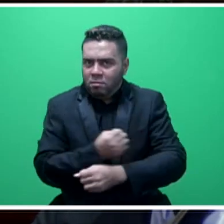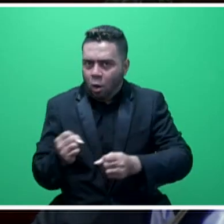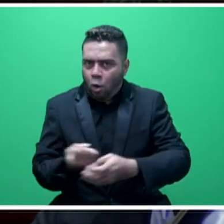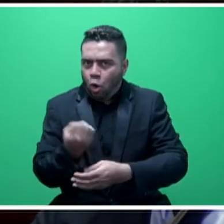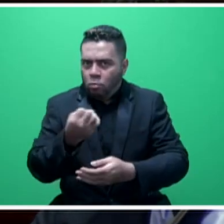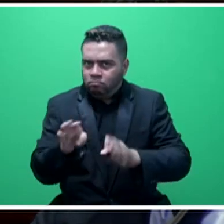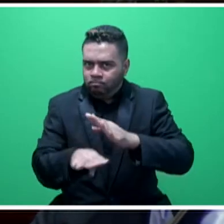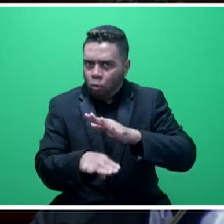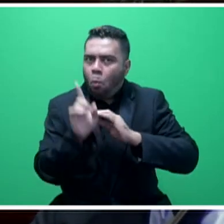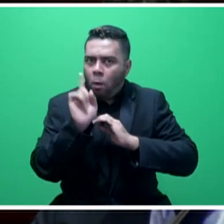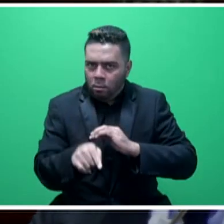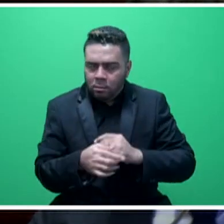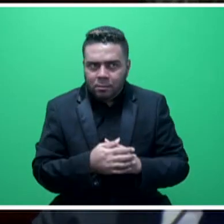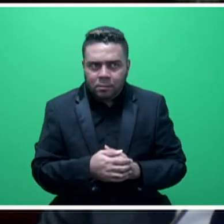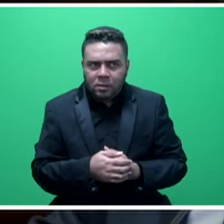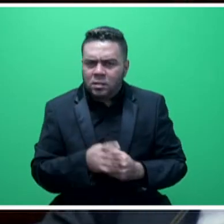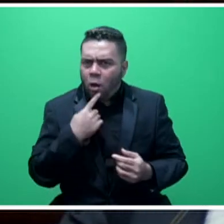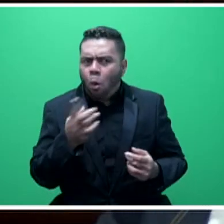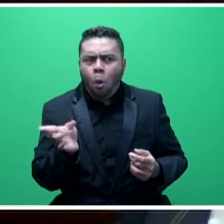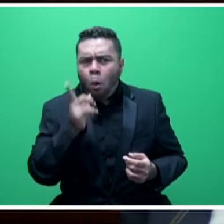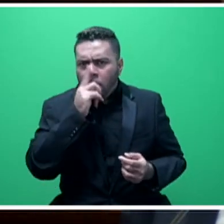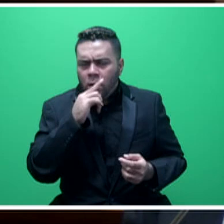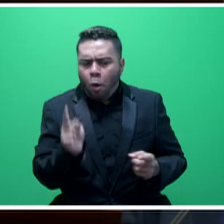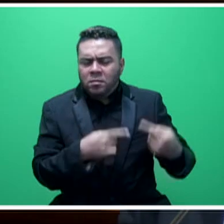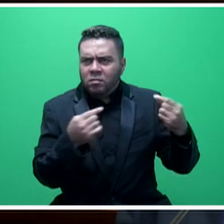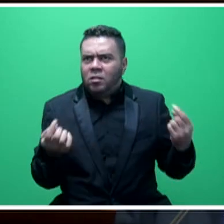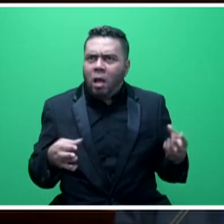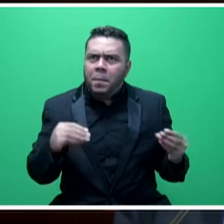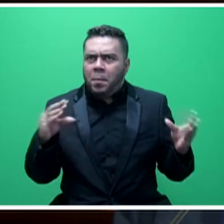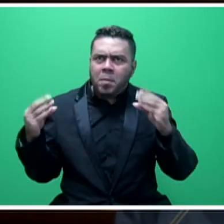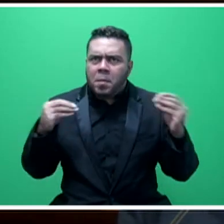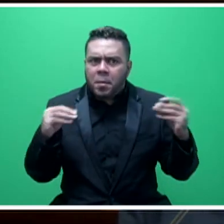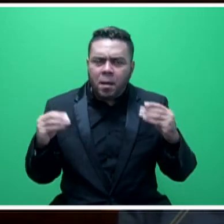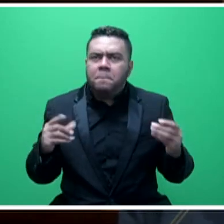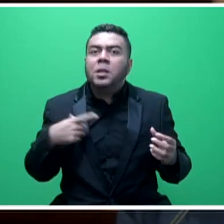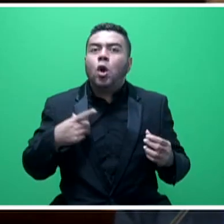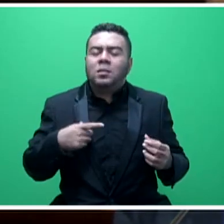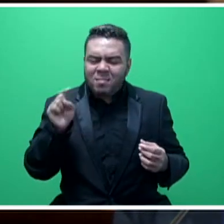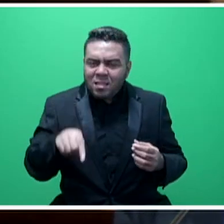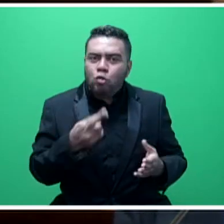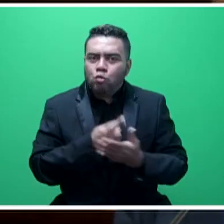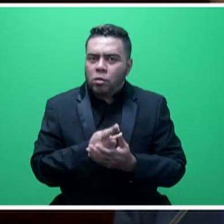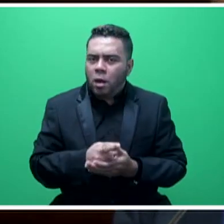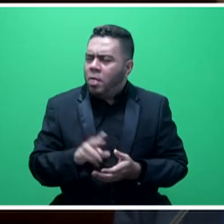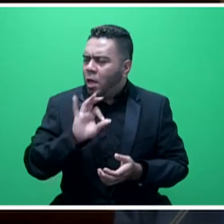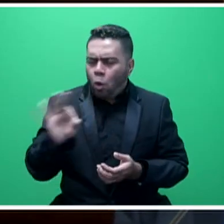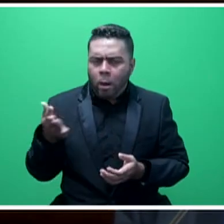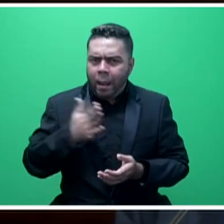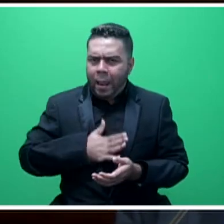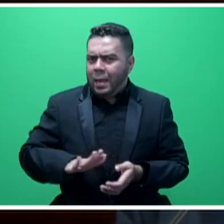can see, Mr. Speaker, sir, they get all riled up because this is the truth. This is the truth, and they don't like it when it's told to